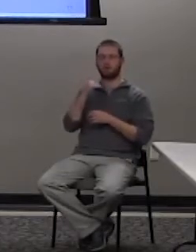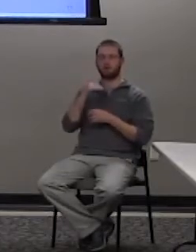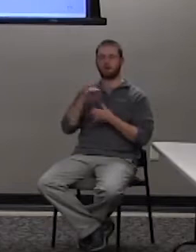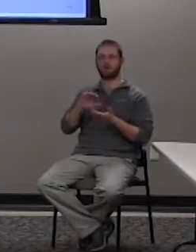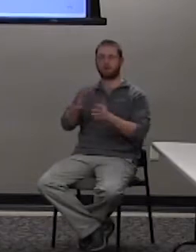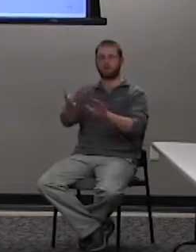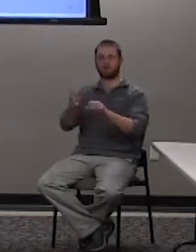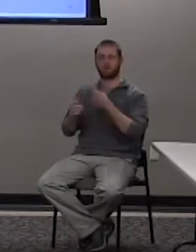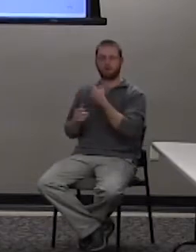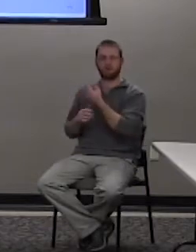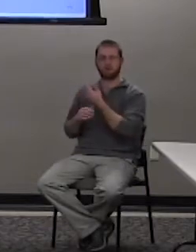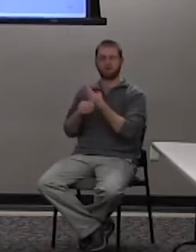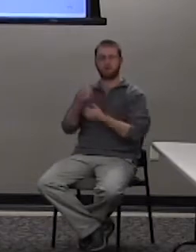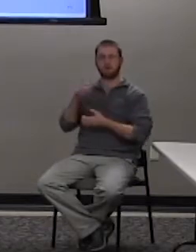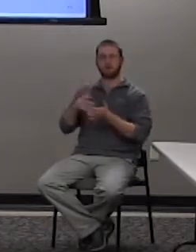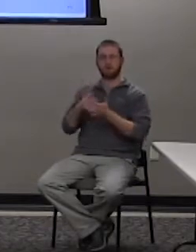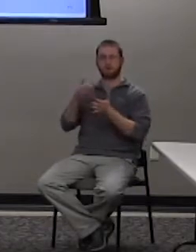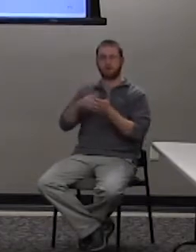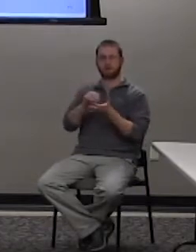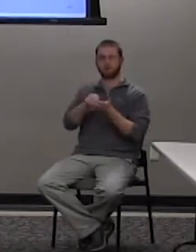that sometimes people move through the system